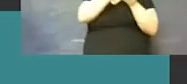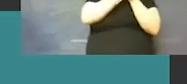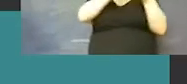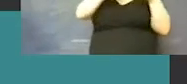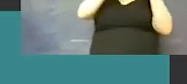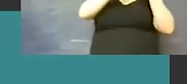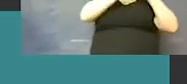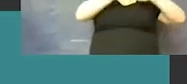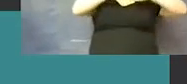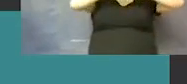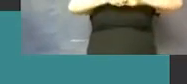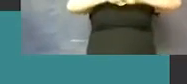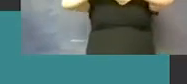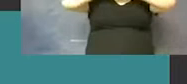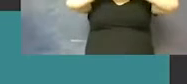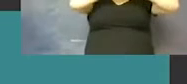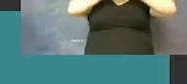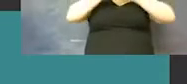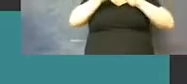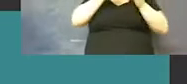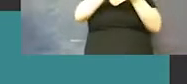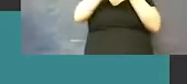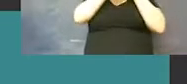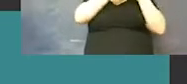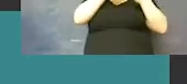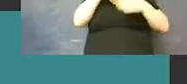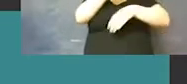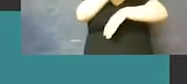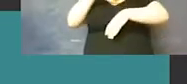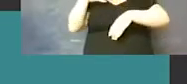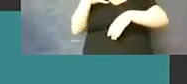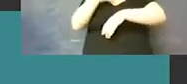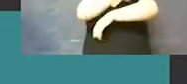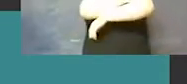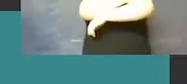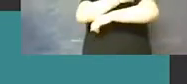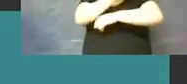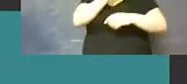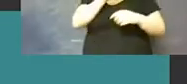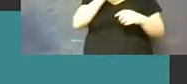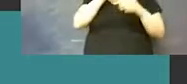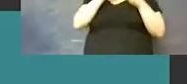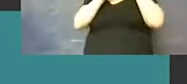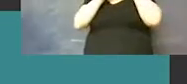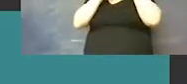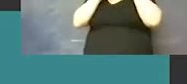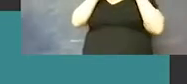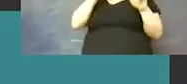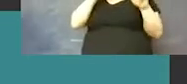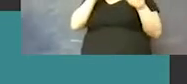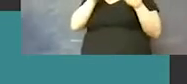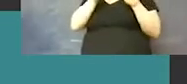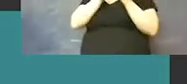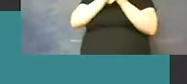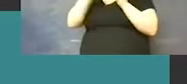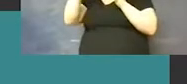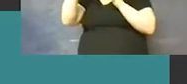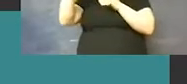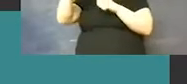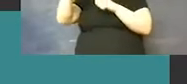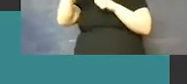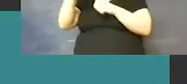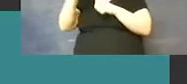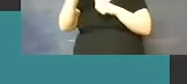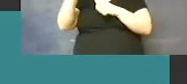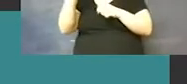eligible staff with doses. As more become available, it's our hope to partner with a third party vendor to have vaccines available